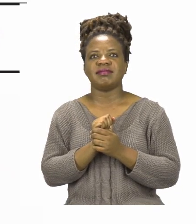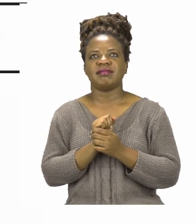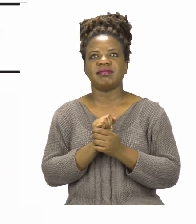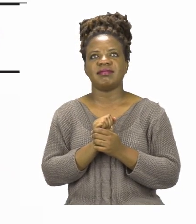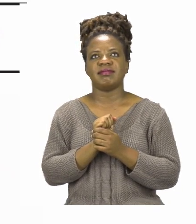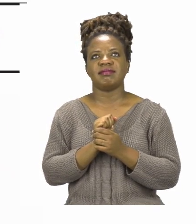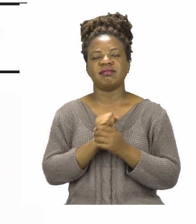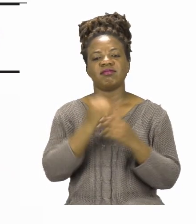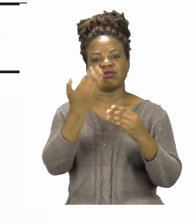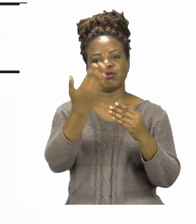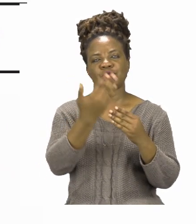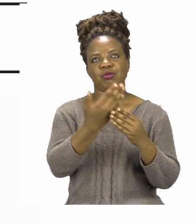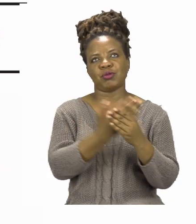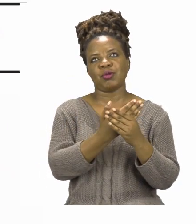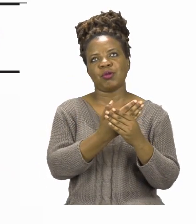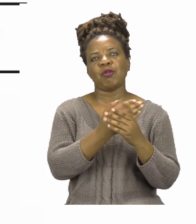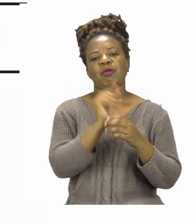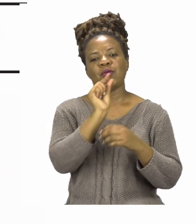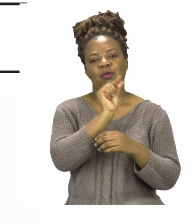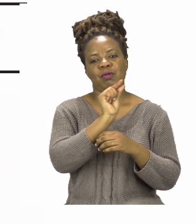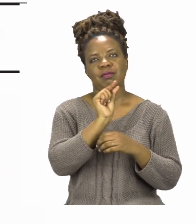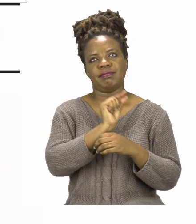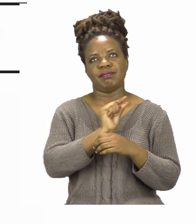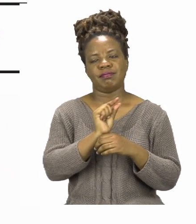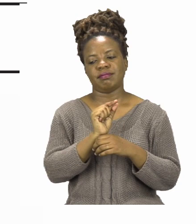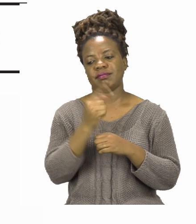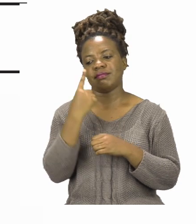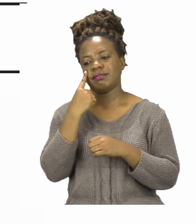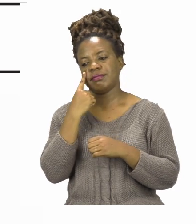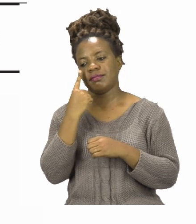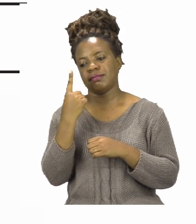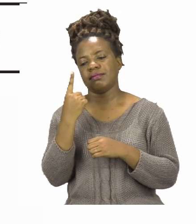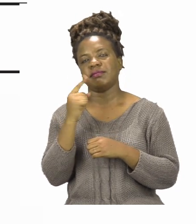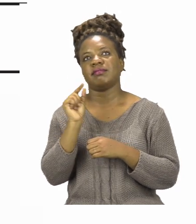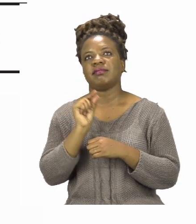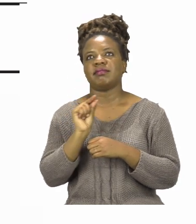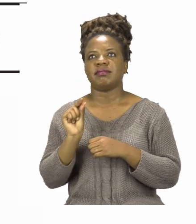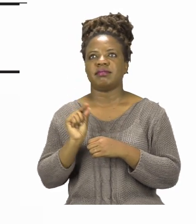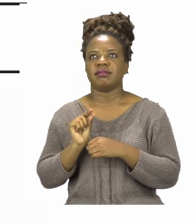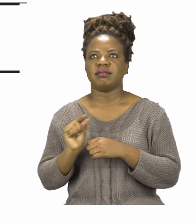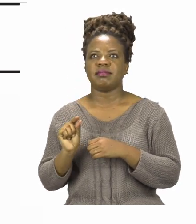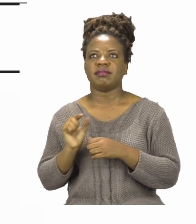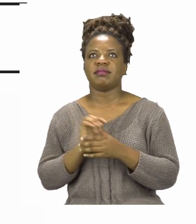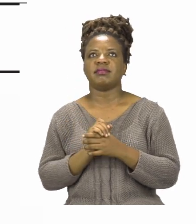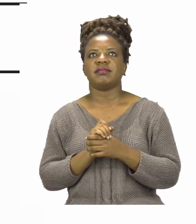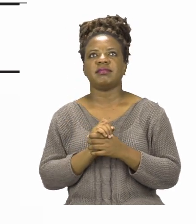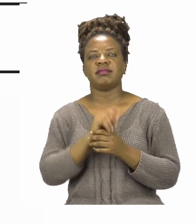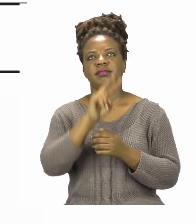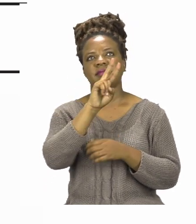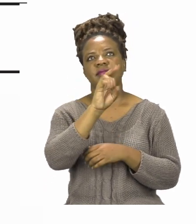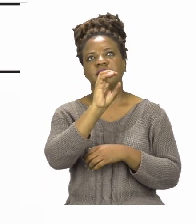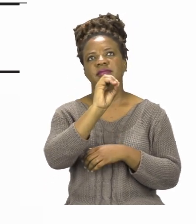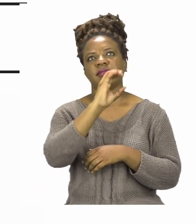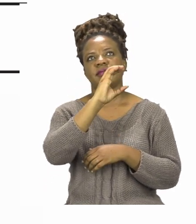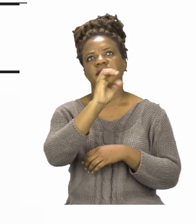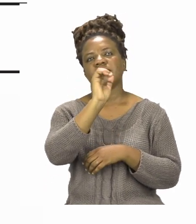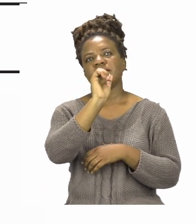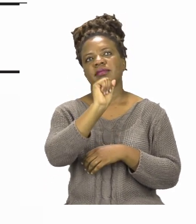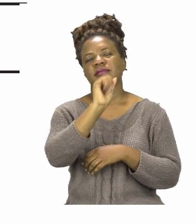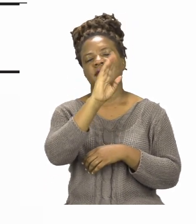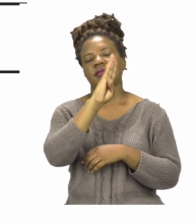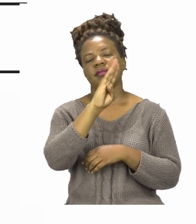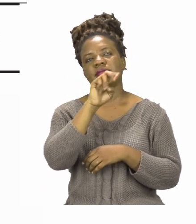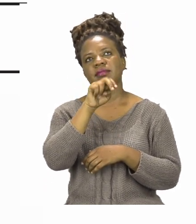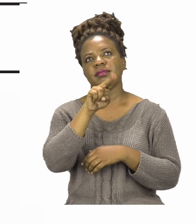our vocabulary words and our sight words. Now, remember, vocabulary words are new words that we may or may